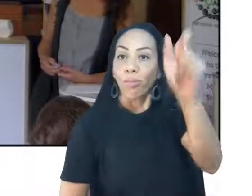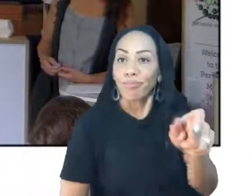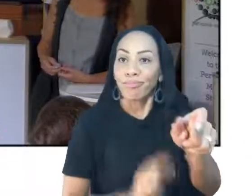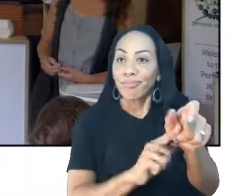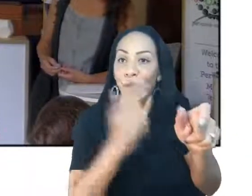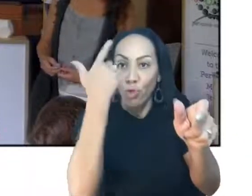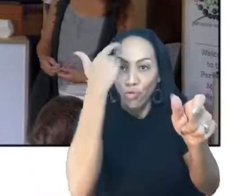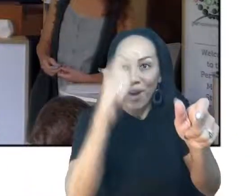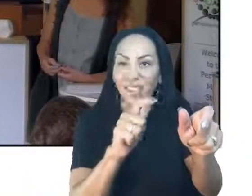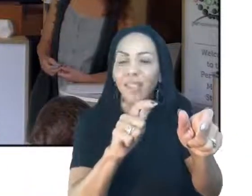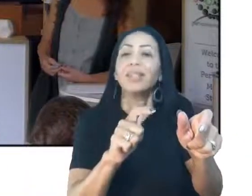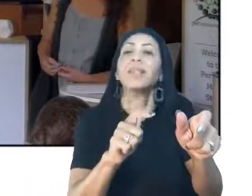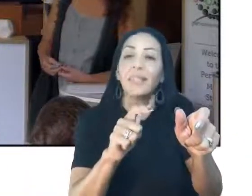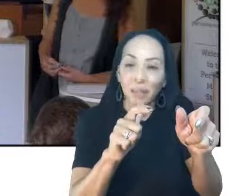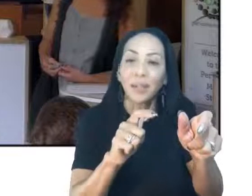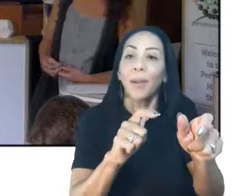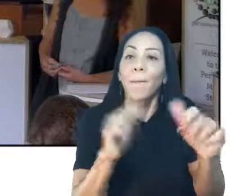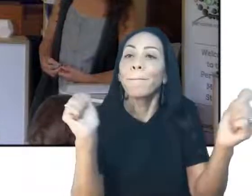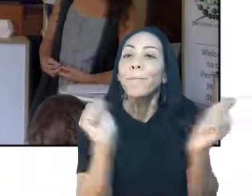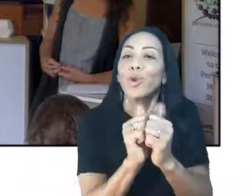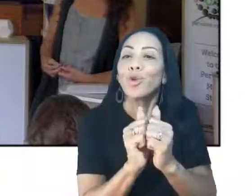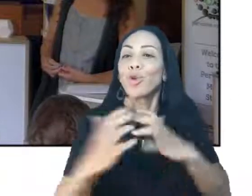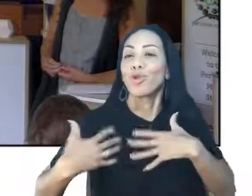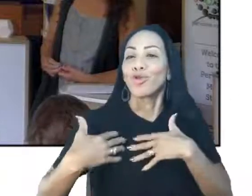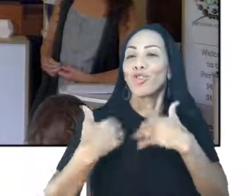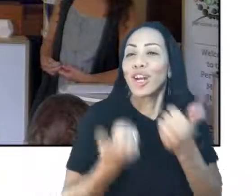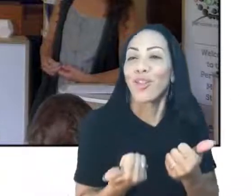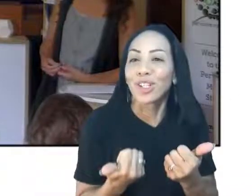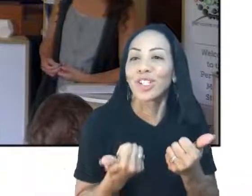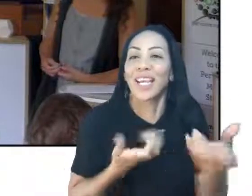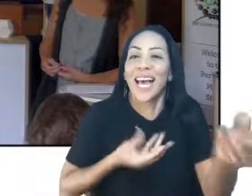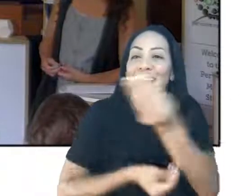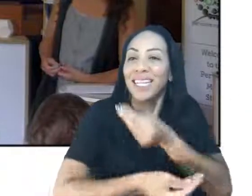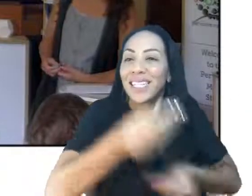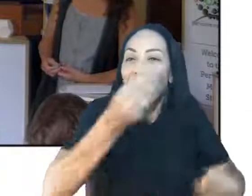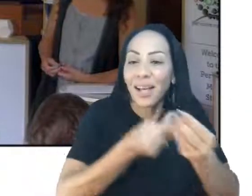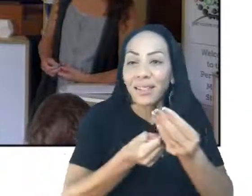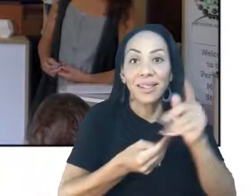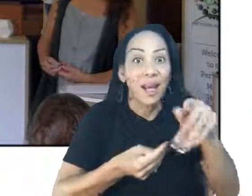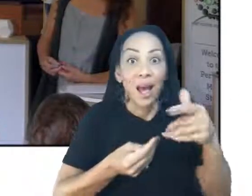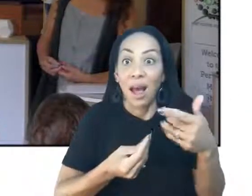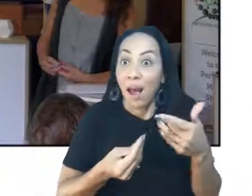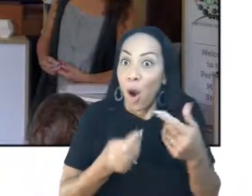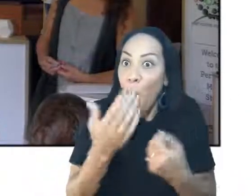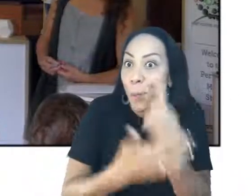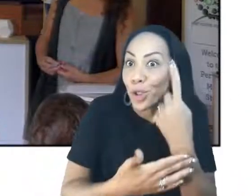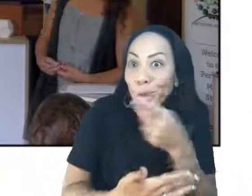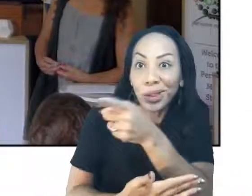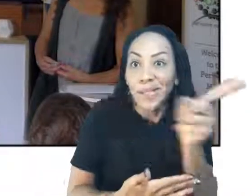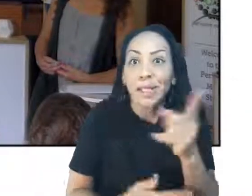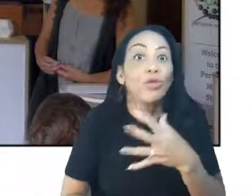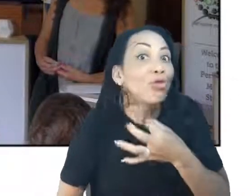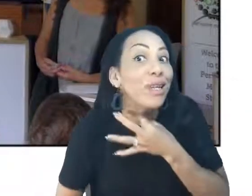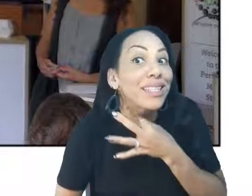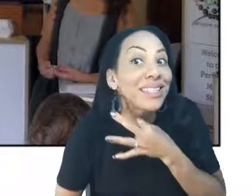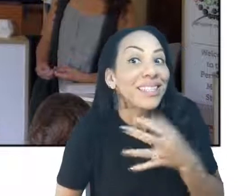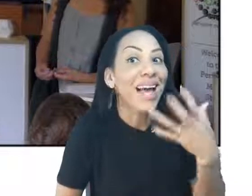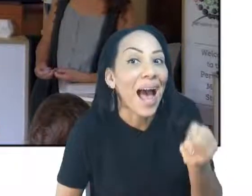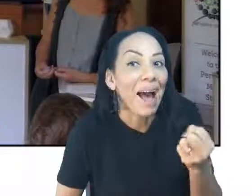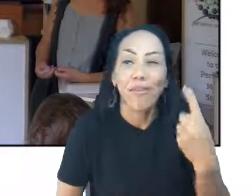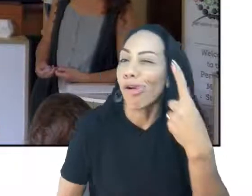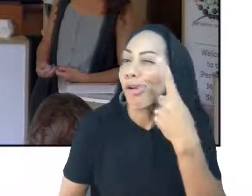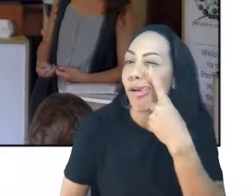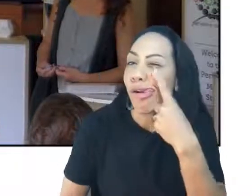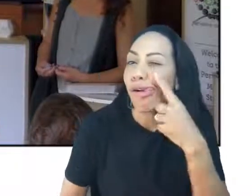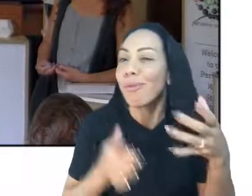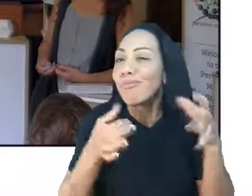mutual exchange. And we're a place for people to take risks with embryonic ideas and to make some time for collaboration. So quick bit